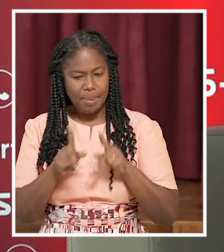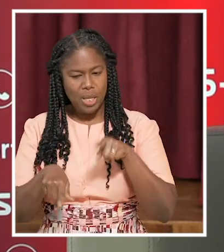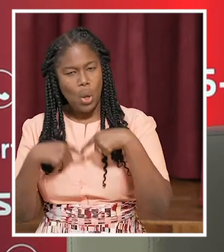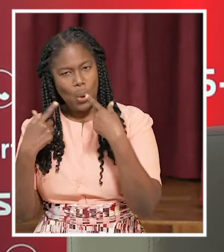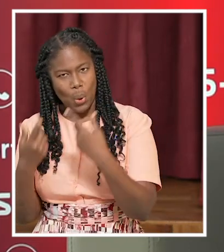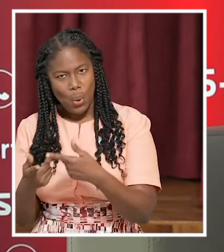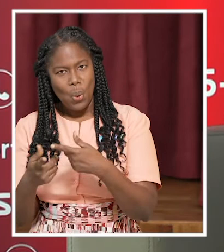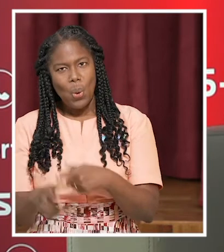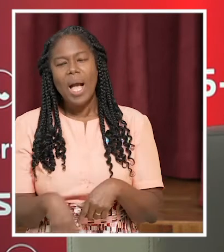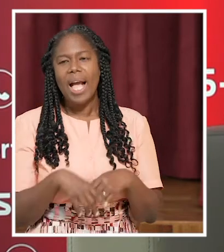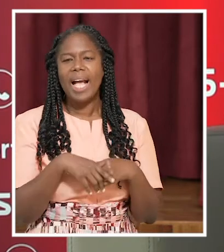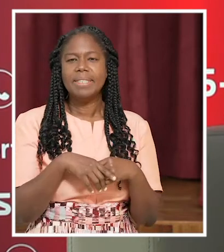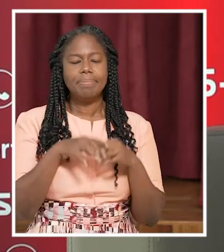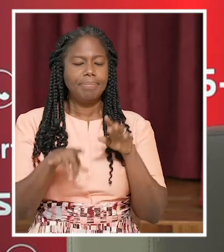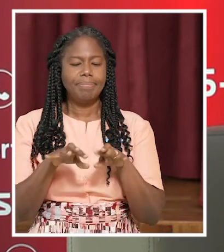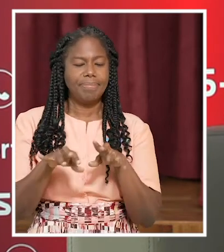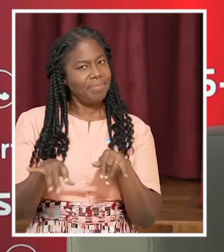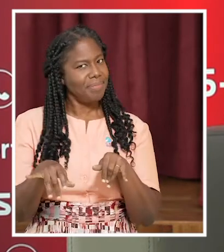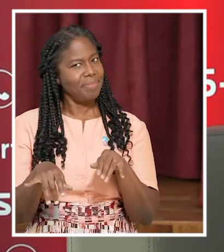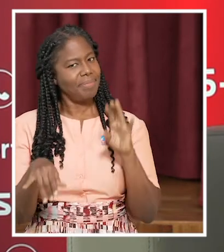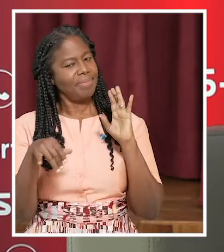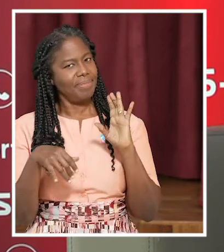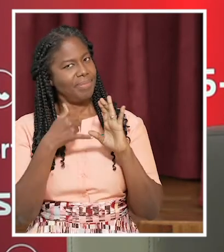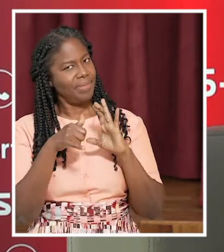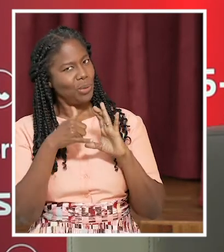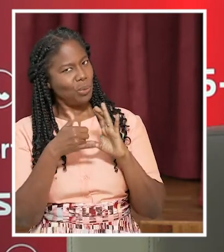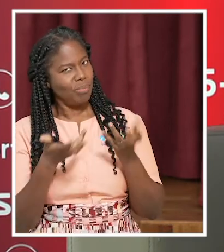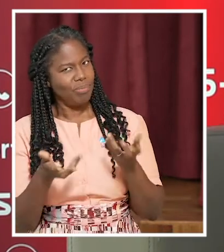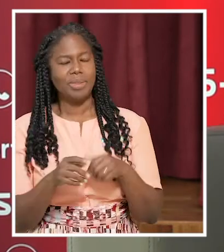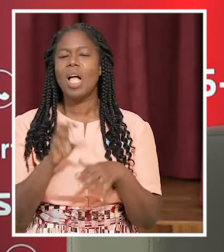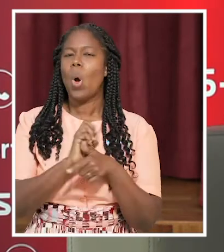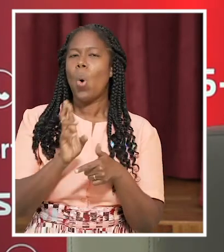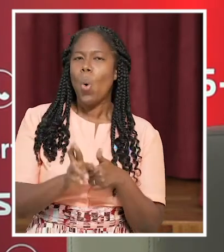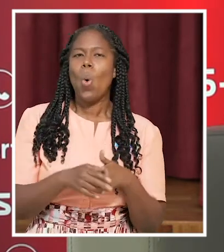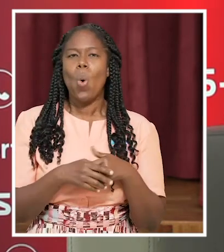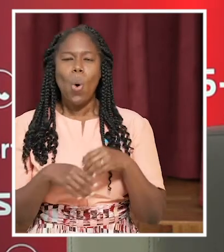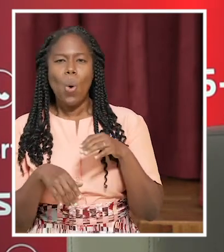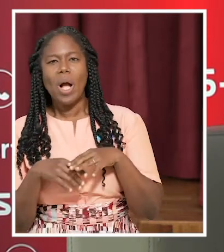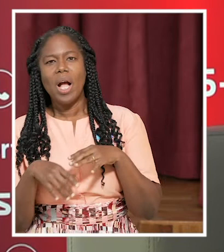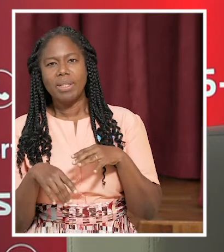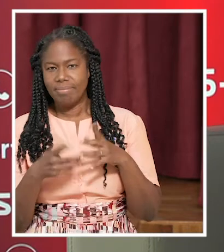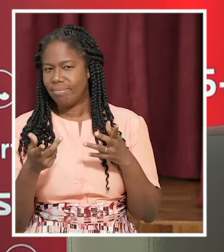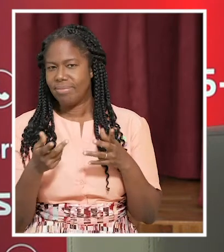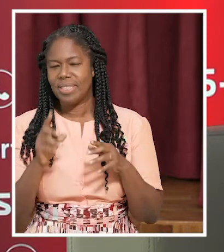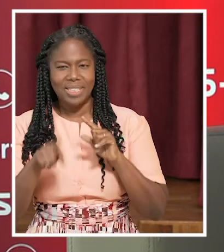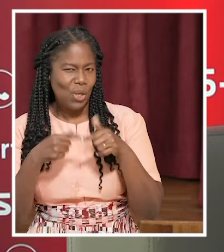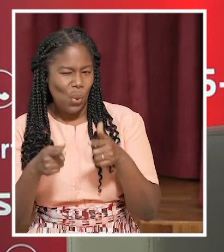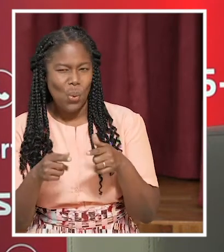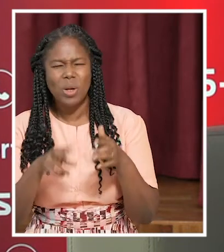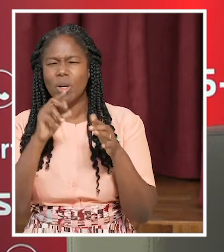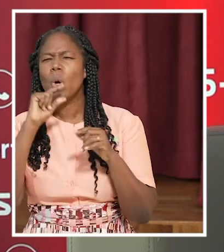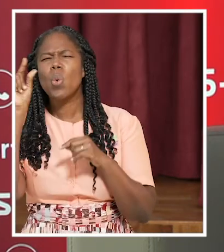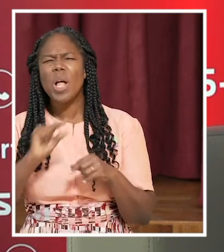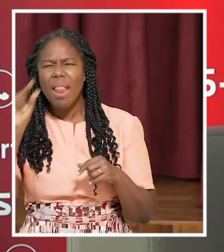literature. Right. The internet is it. So people will read up. Sometimes it's useful, sometimes it may not be.